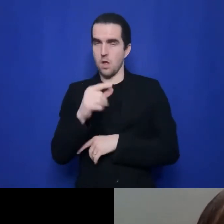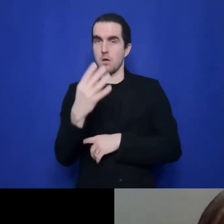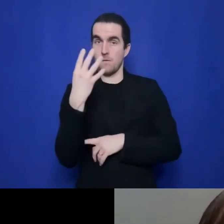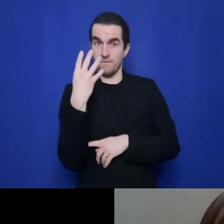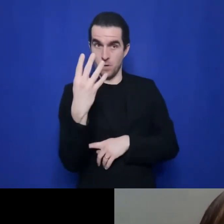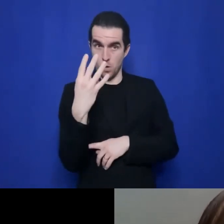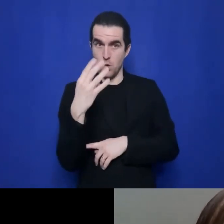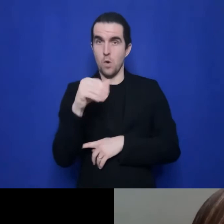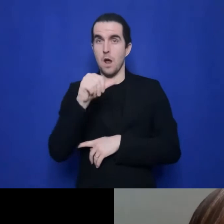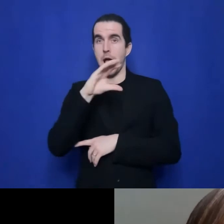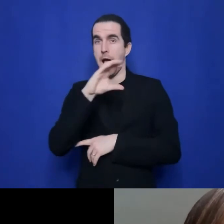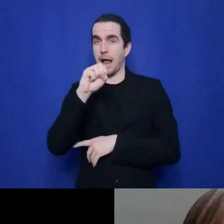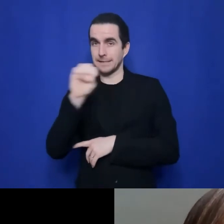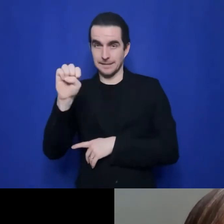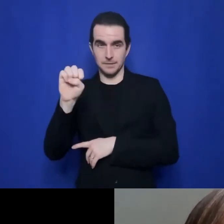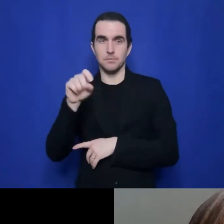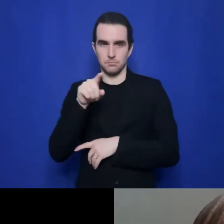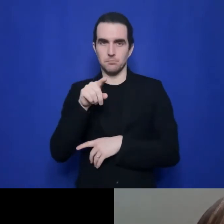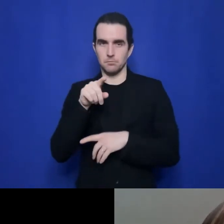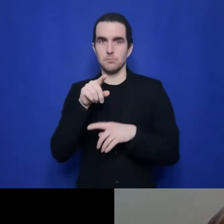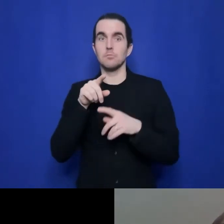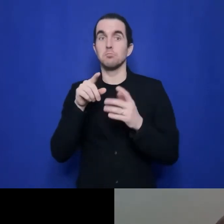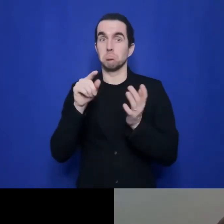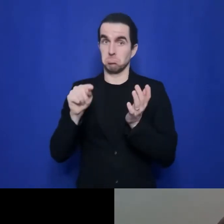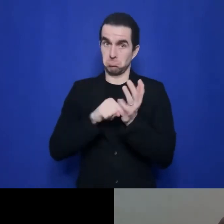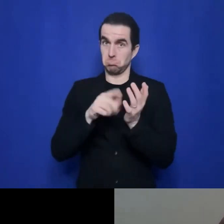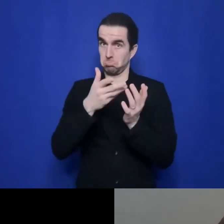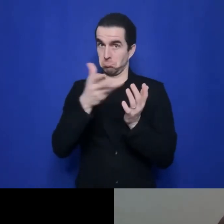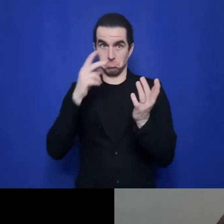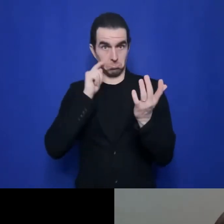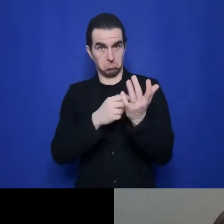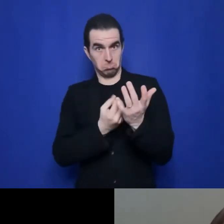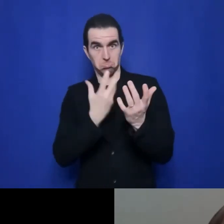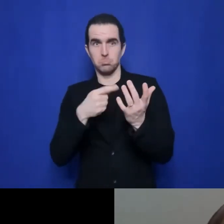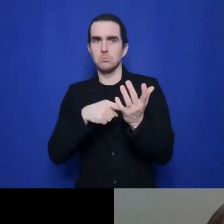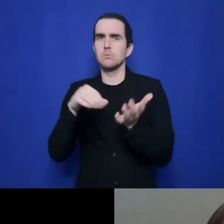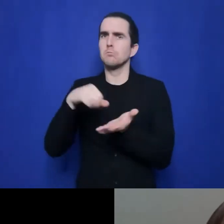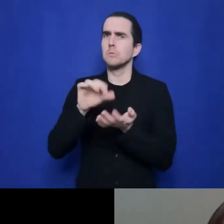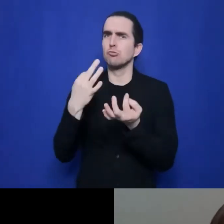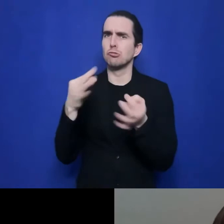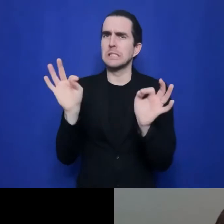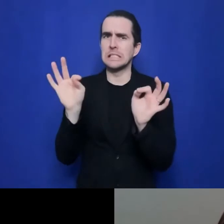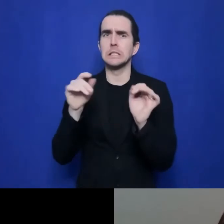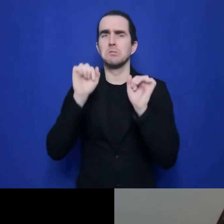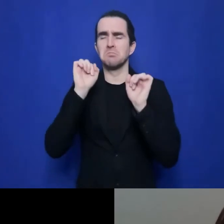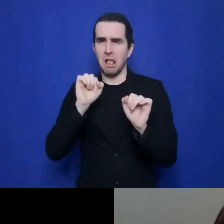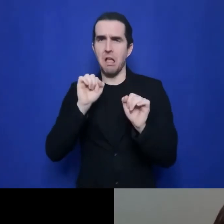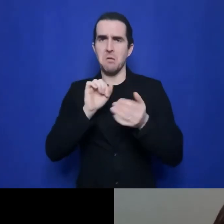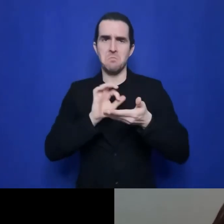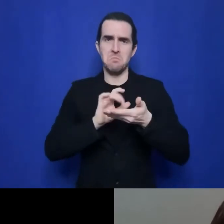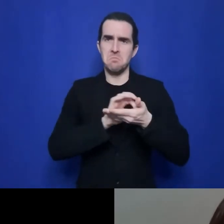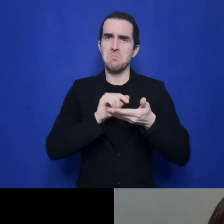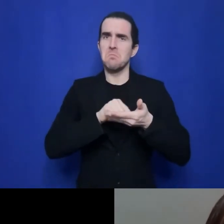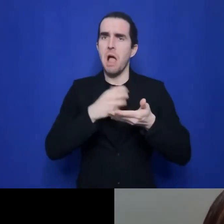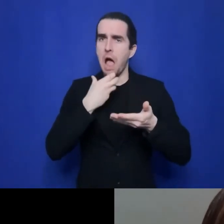Store. Also, consider joining our Facebook group, Latinos for Access. That is Latinos,